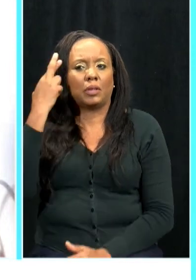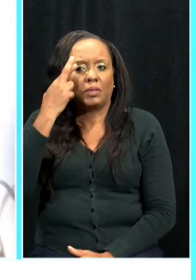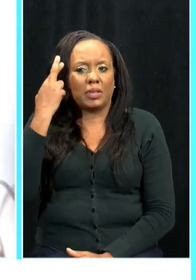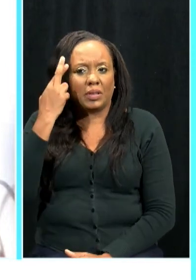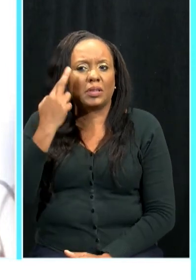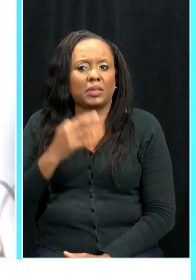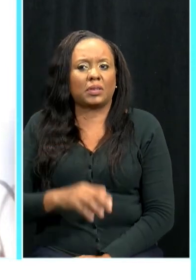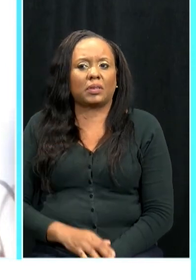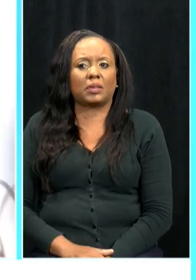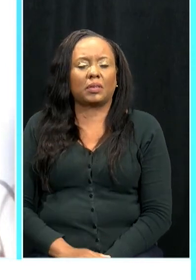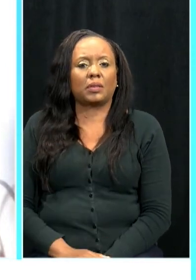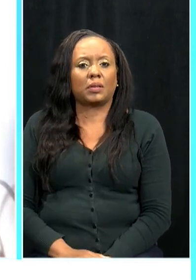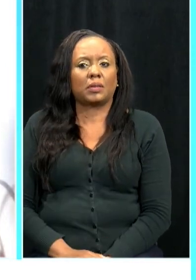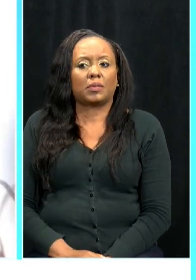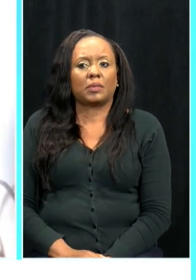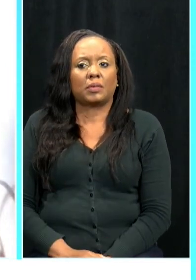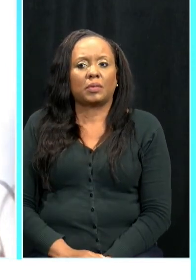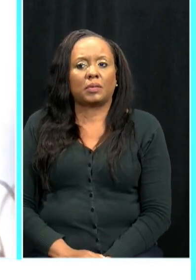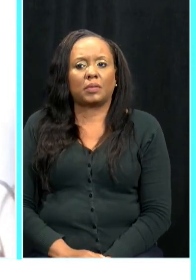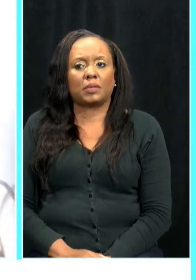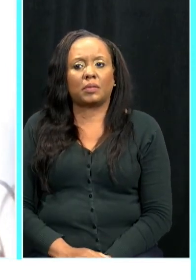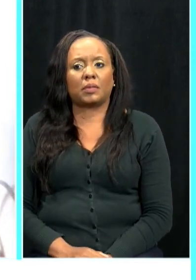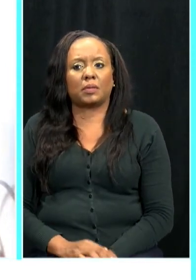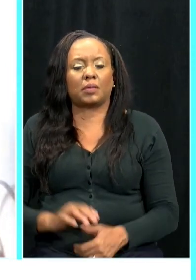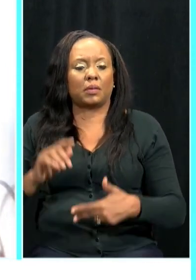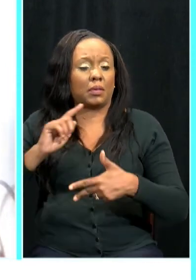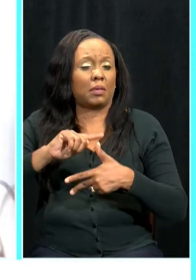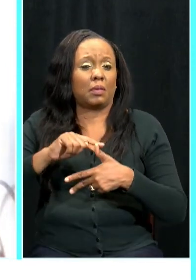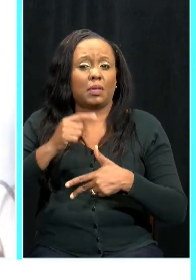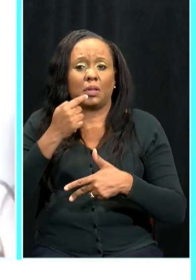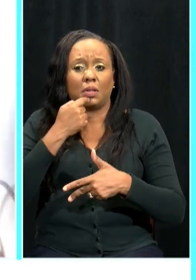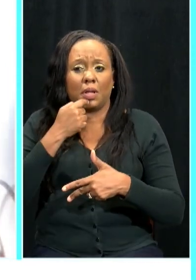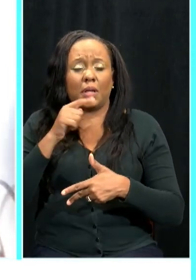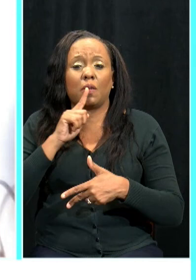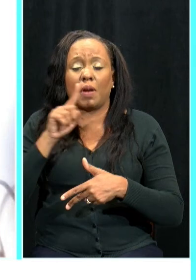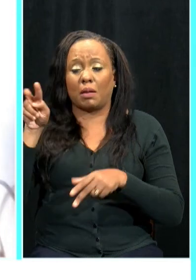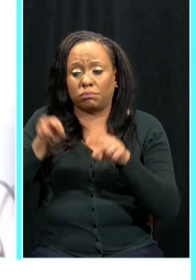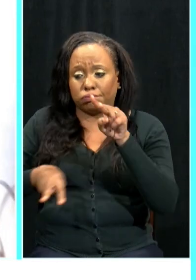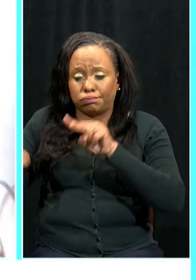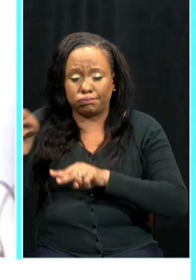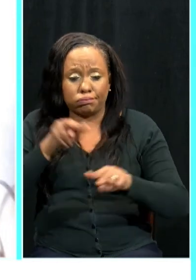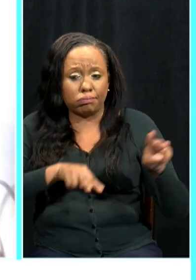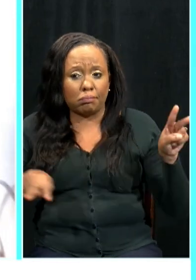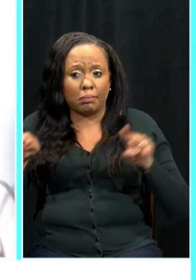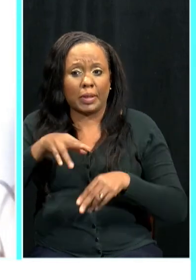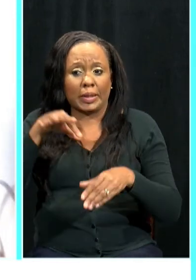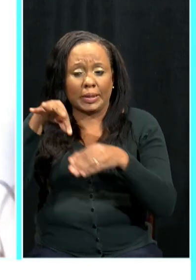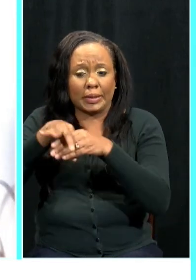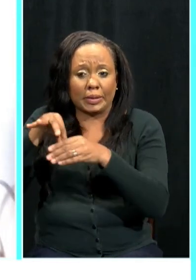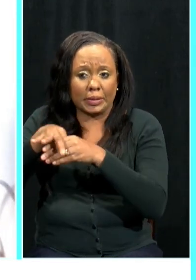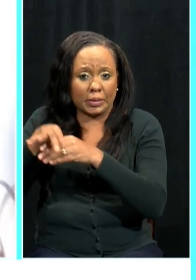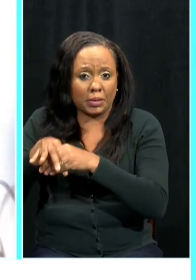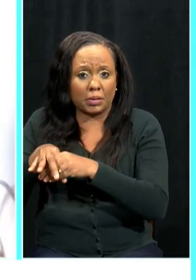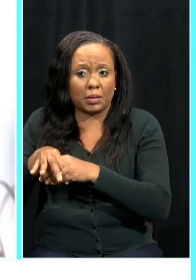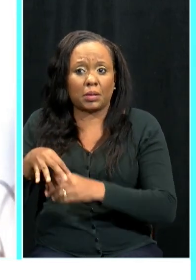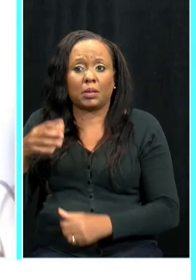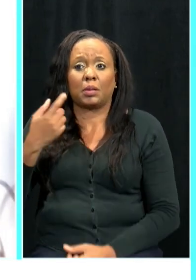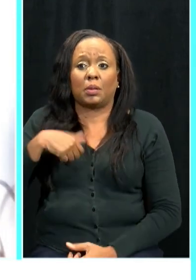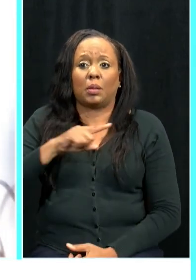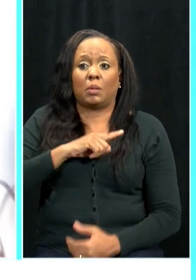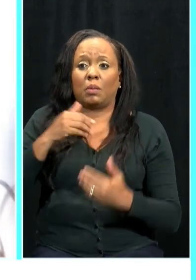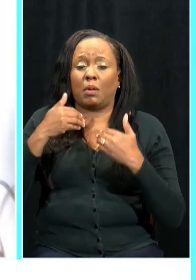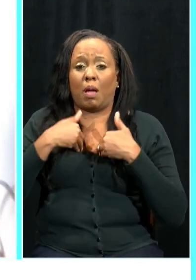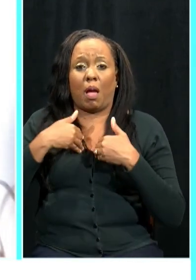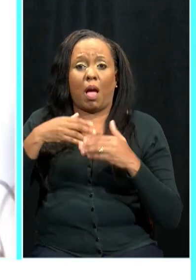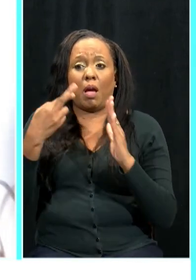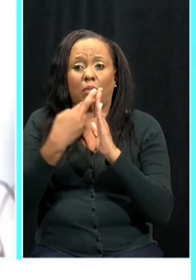Ambassador Comissiong pointed out that he's been an election observer since the first election. We had the guidelines coming from WHO and